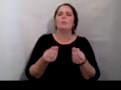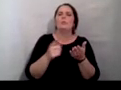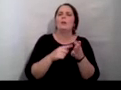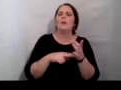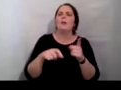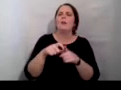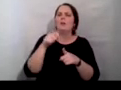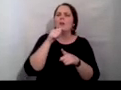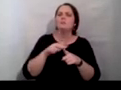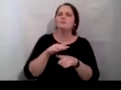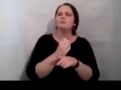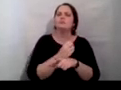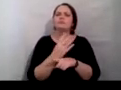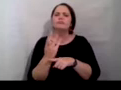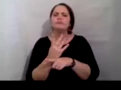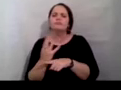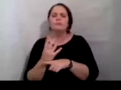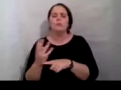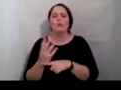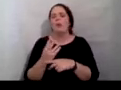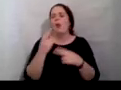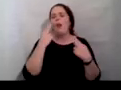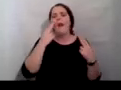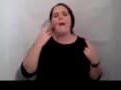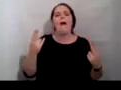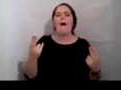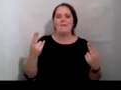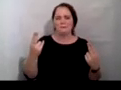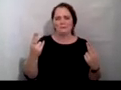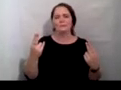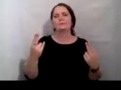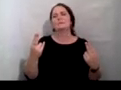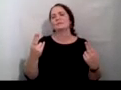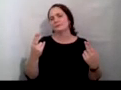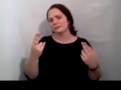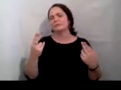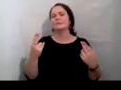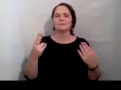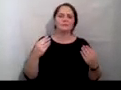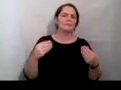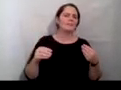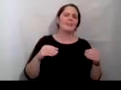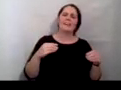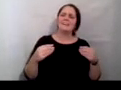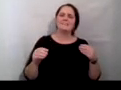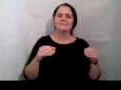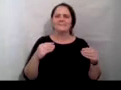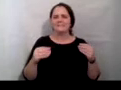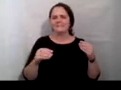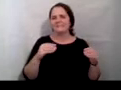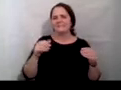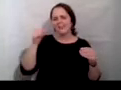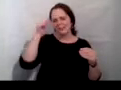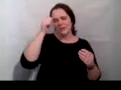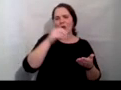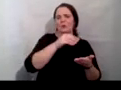wetlands, all kinds of, you know, natural heritage, etc. So it's a very fluid environment in